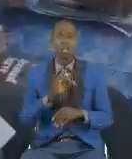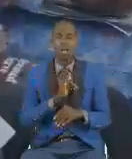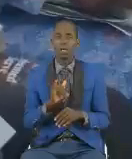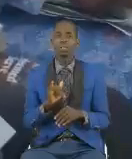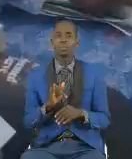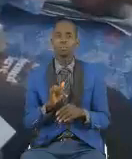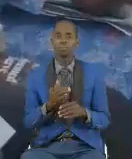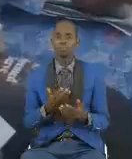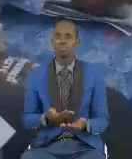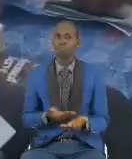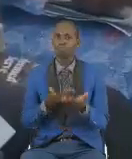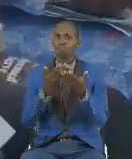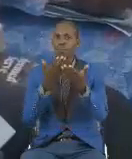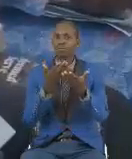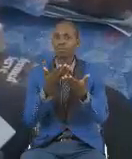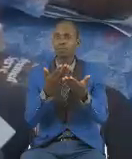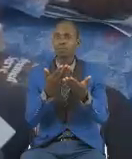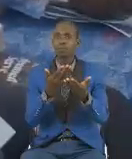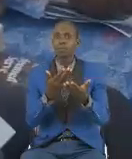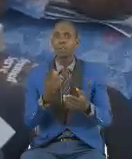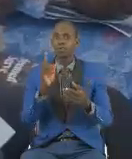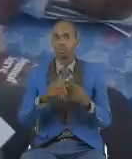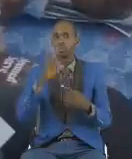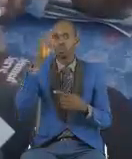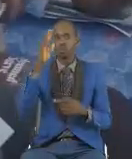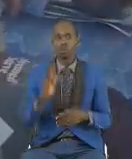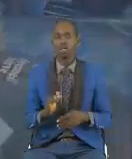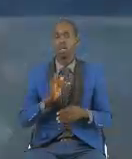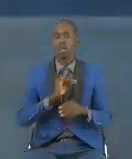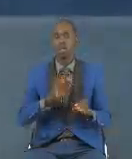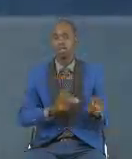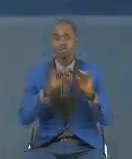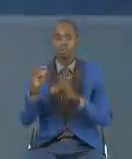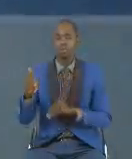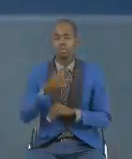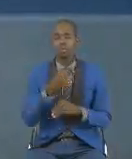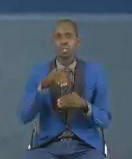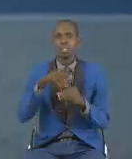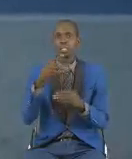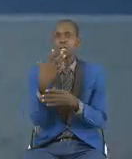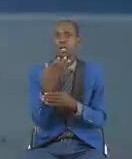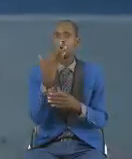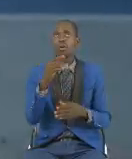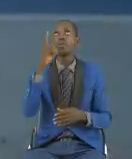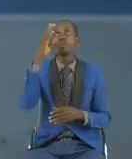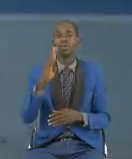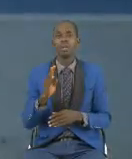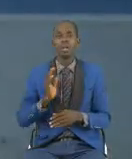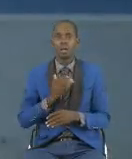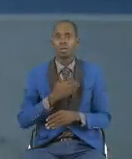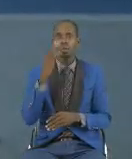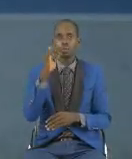I transfer you to God. I put you in the hands of God. Our preaching must